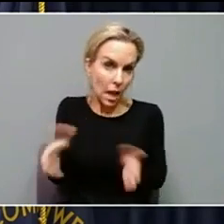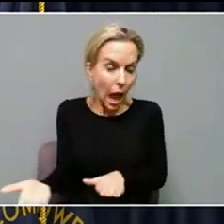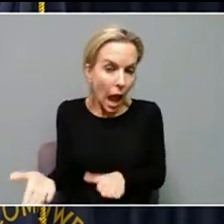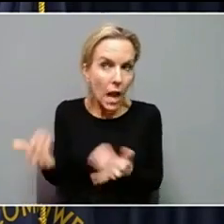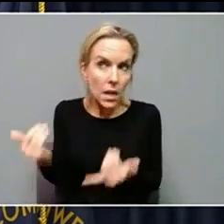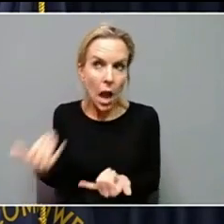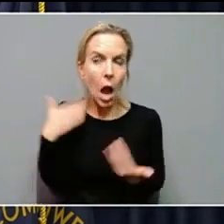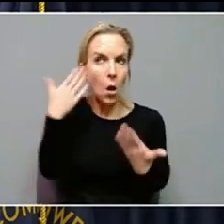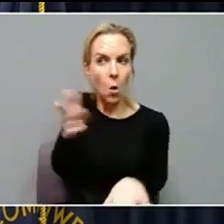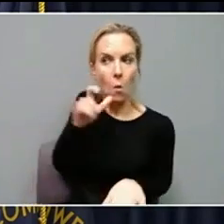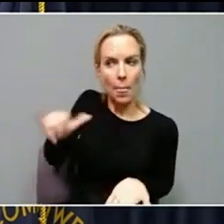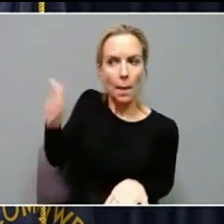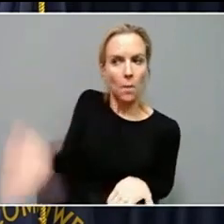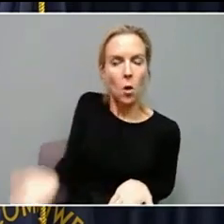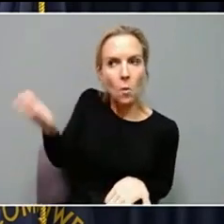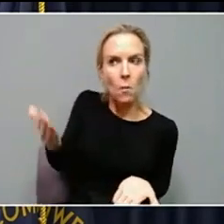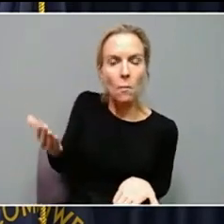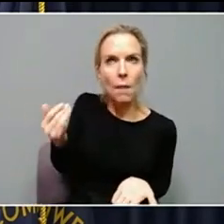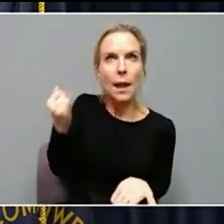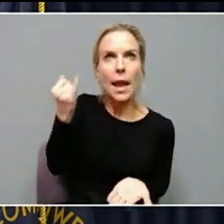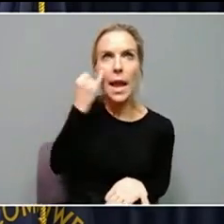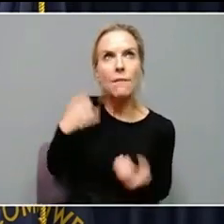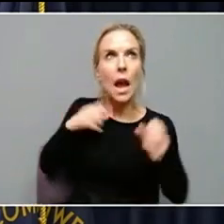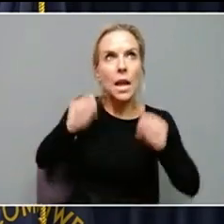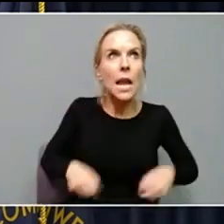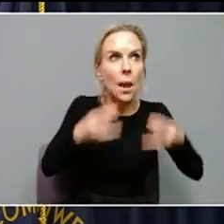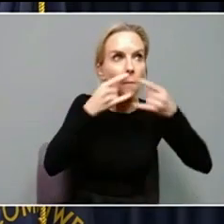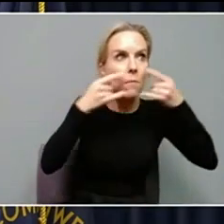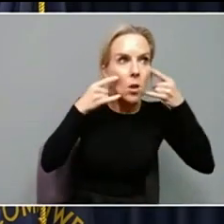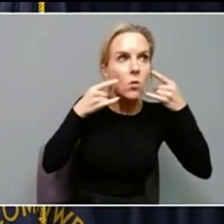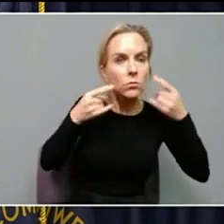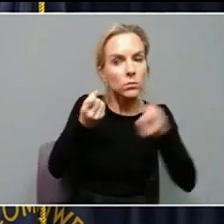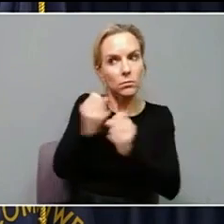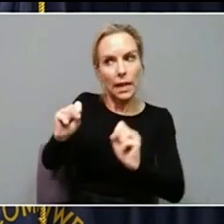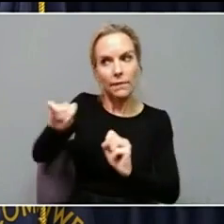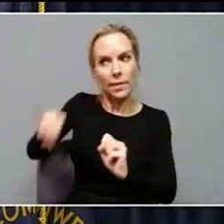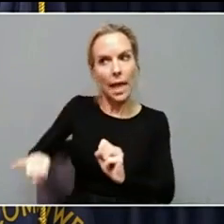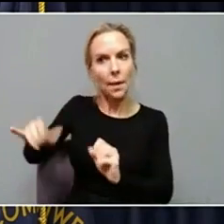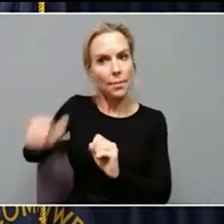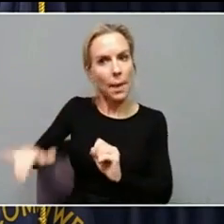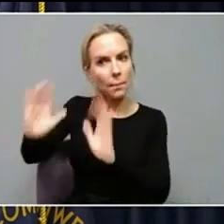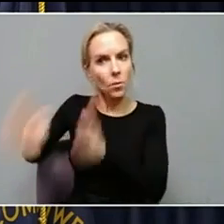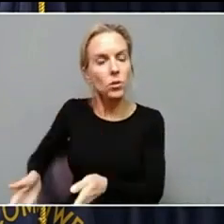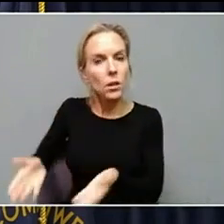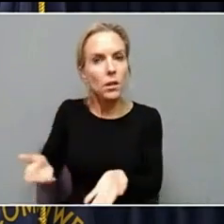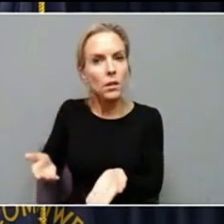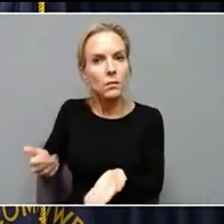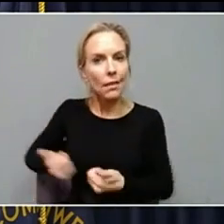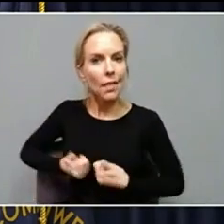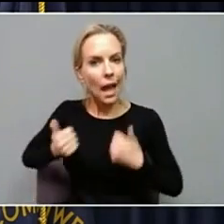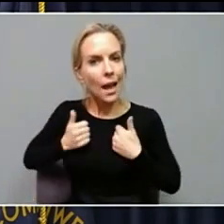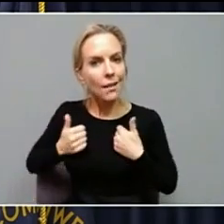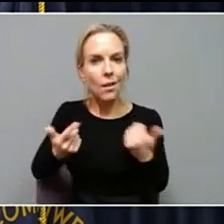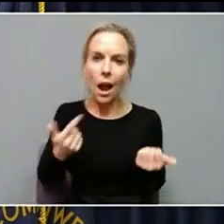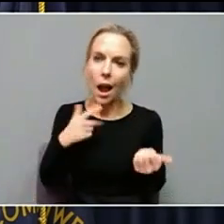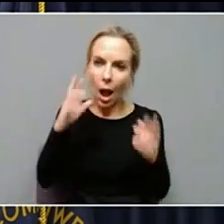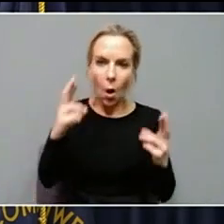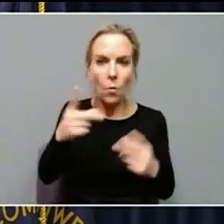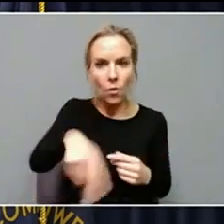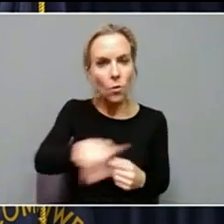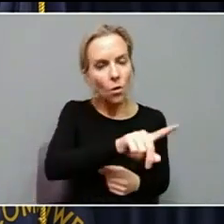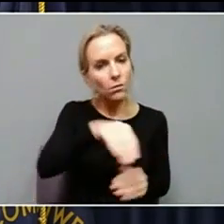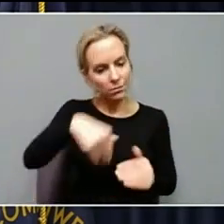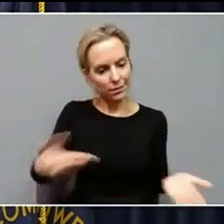wore a mask today, it would prevent that from happening. I certainly hope everybody in this Commonwealth would put on that mask.